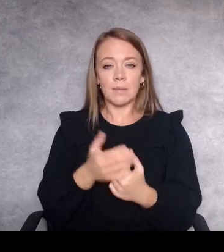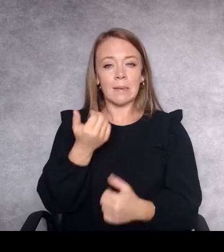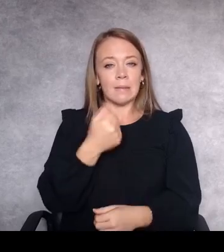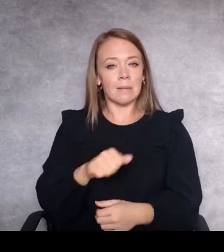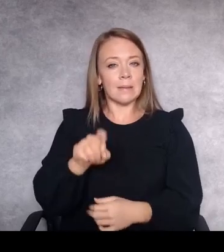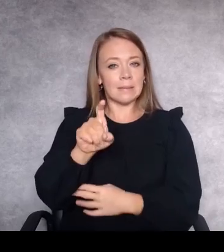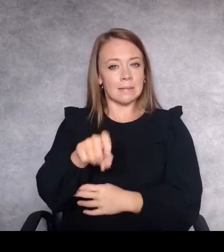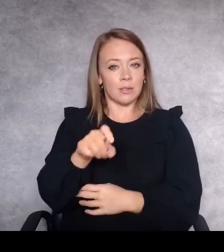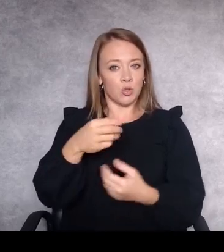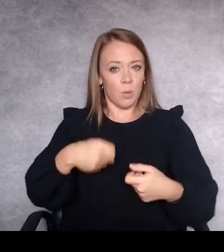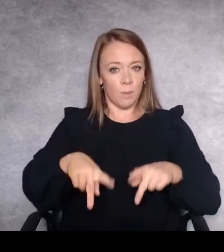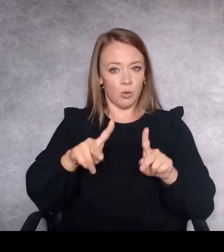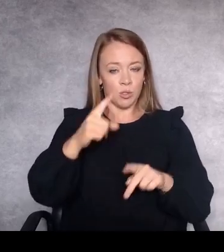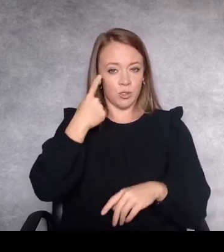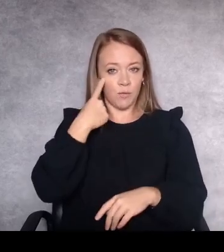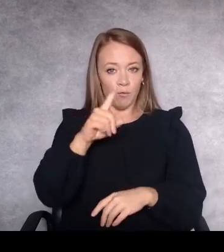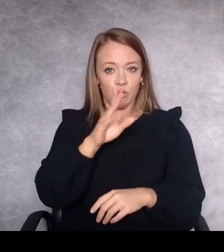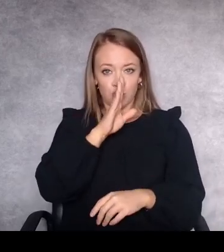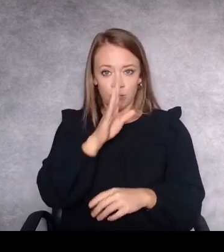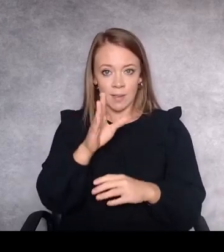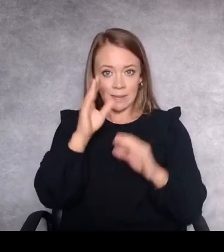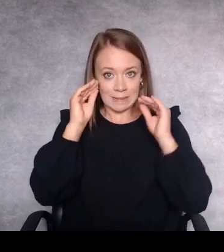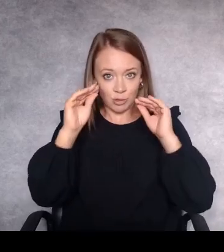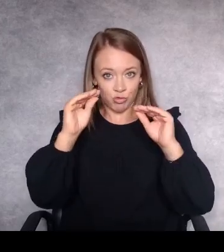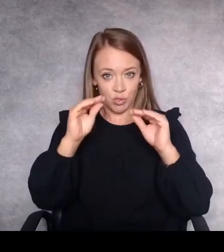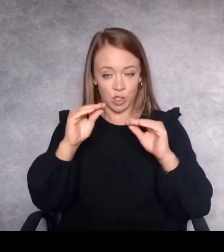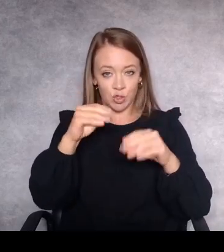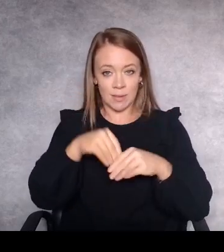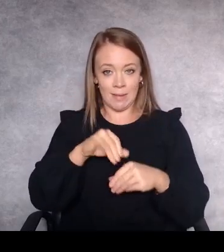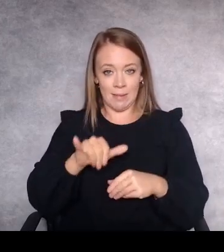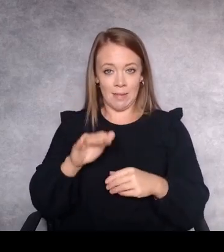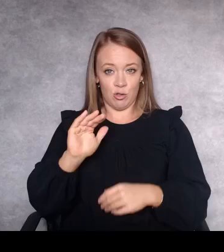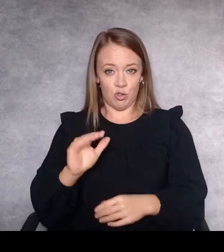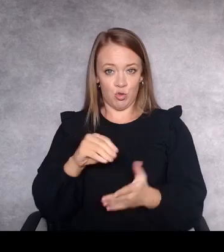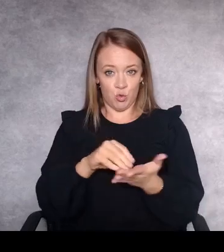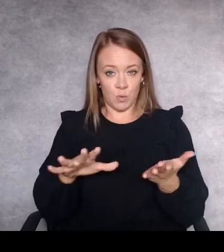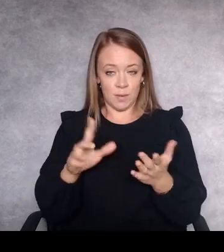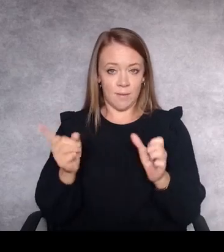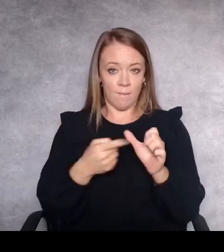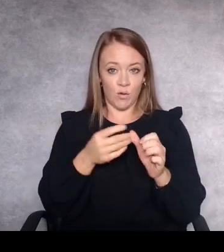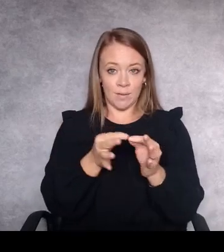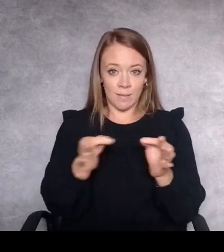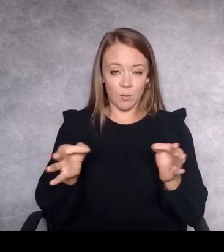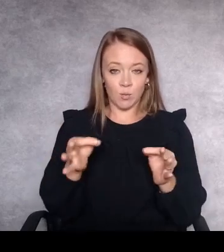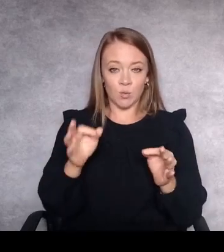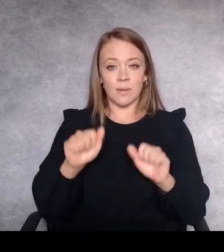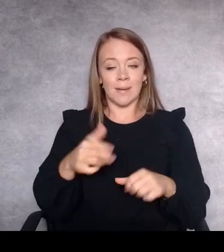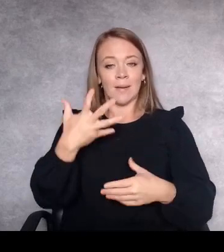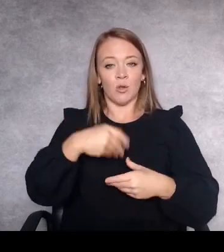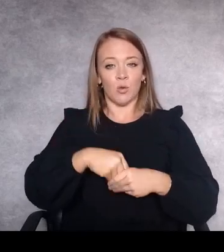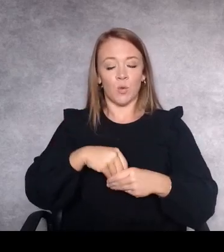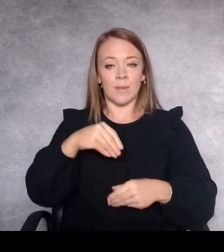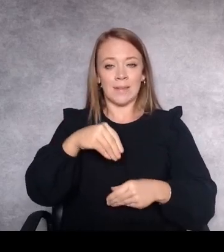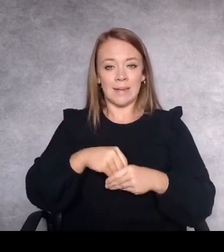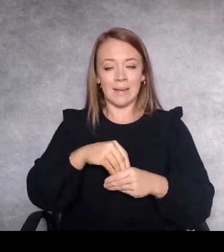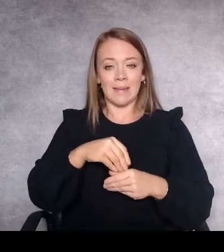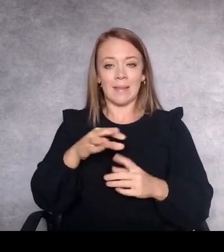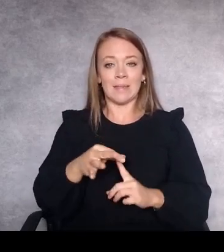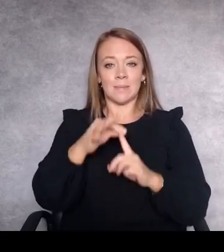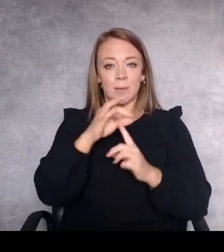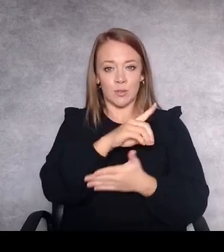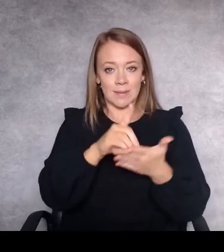Any necessary opportunities for direct instruction in the child's language and communication mode may be included in the specially